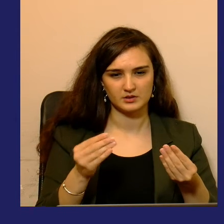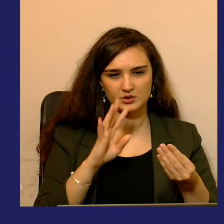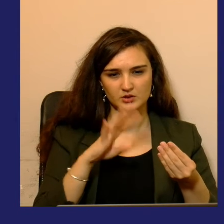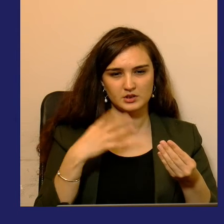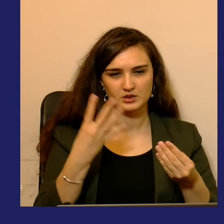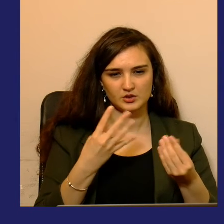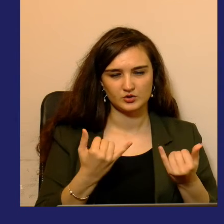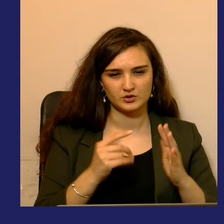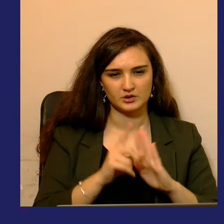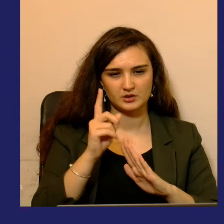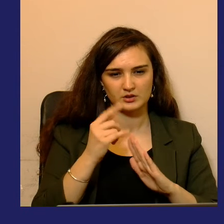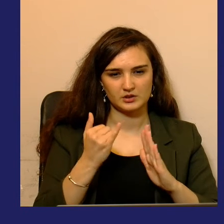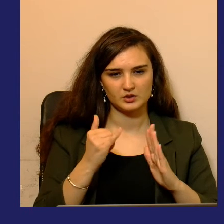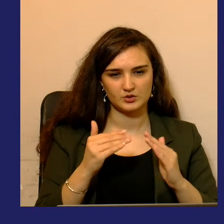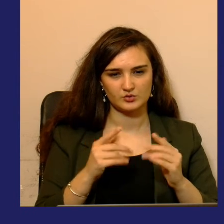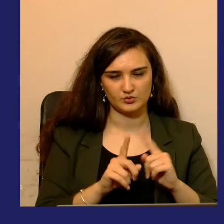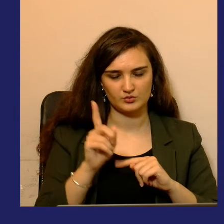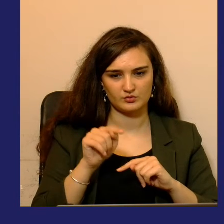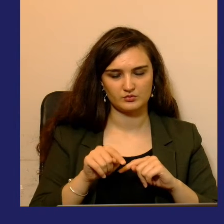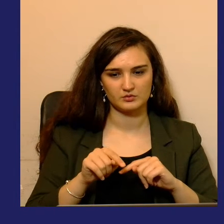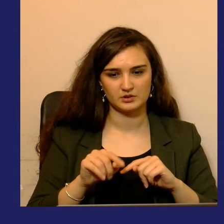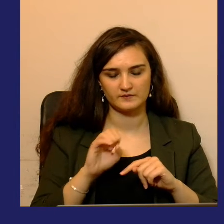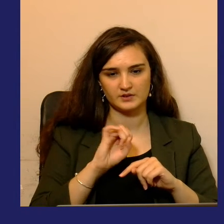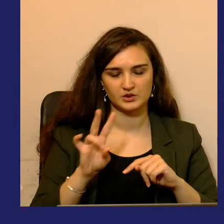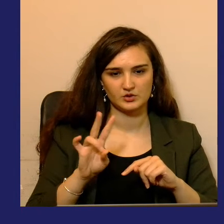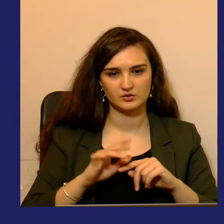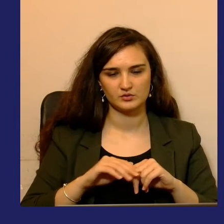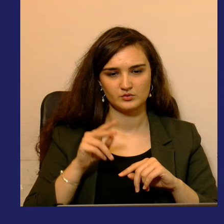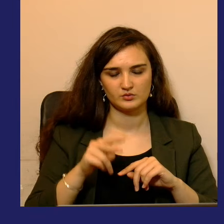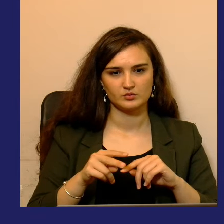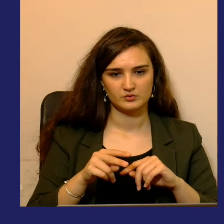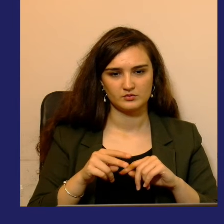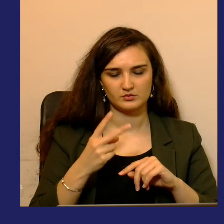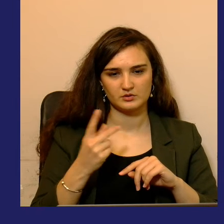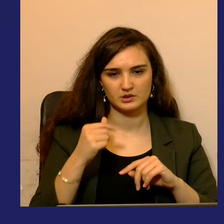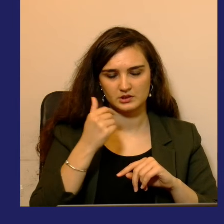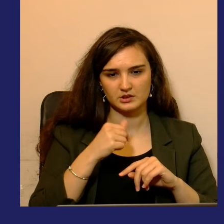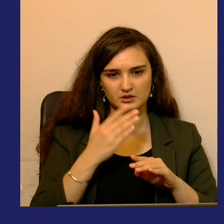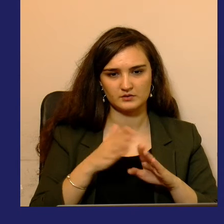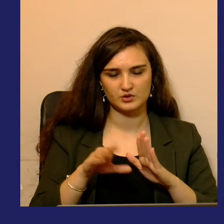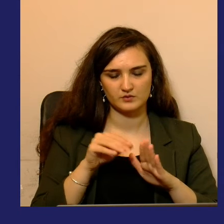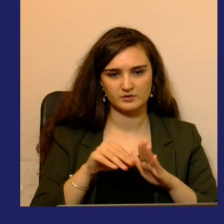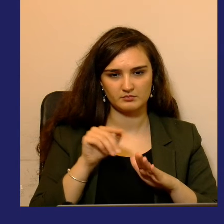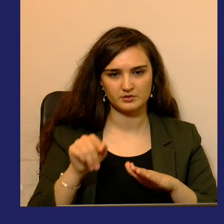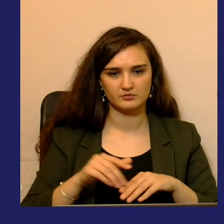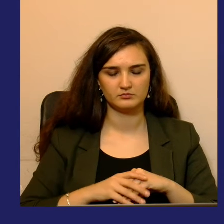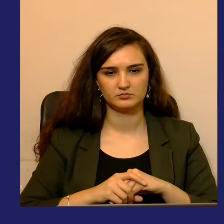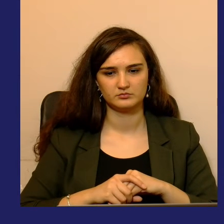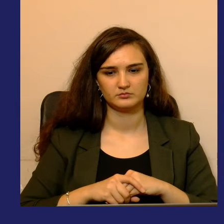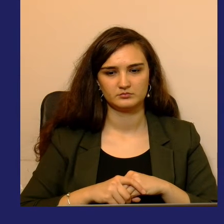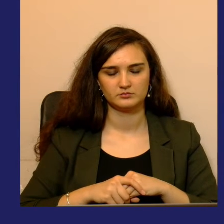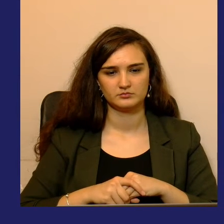win in June, in Mexico's case, in June of 2021, okay? And it's extremely difficult